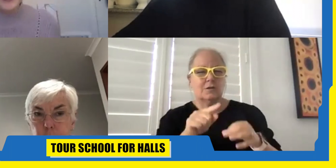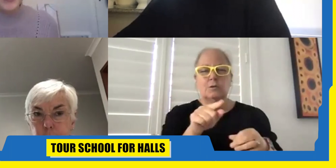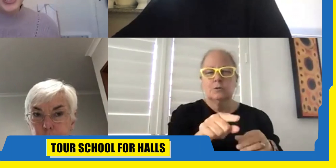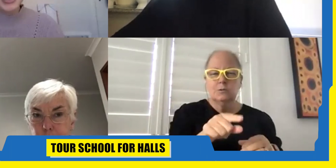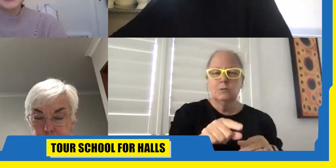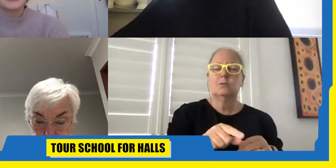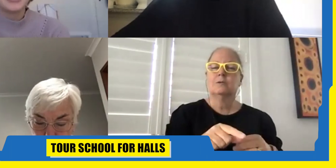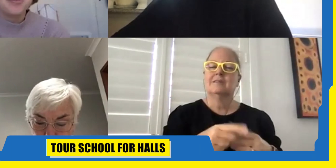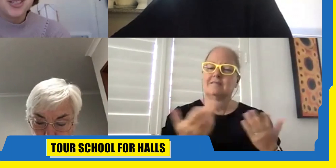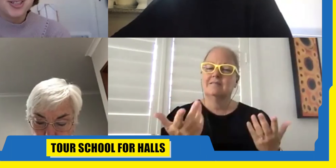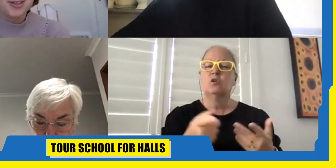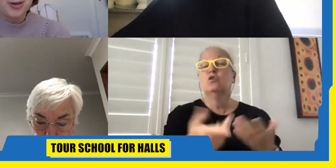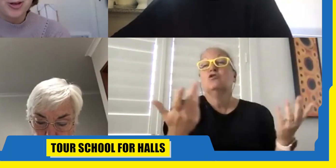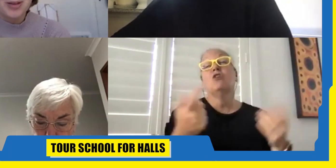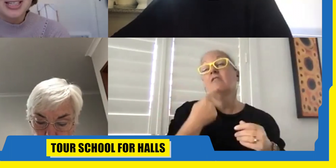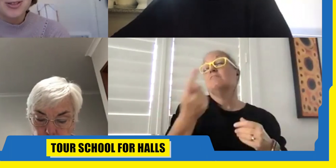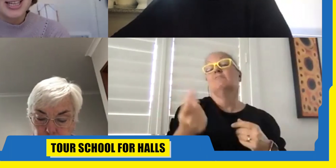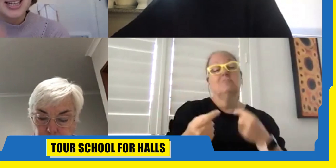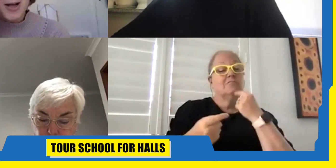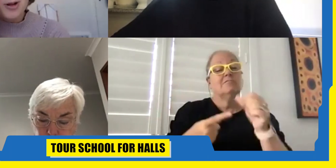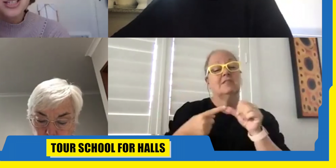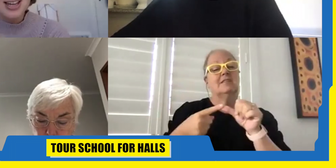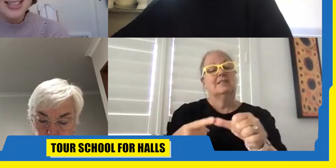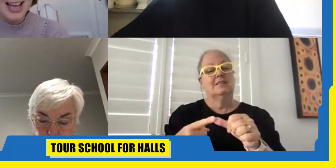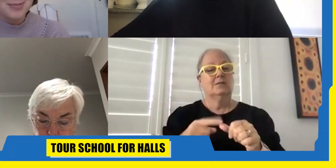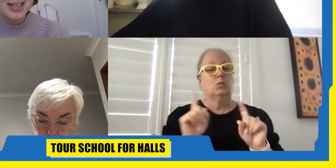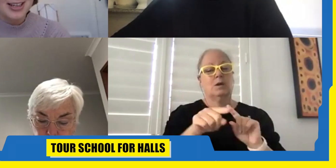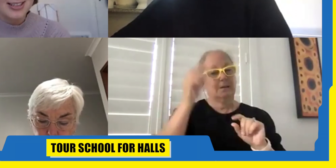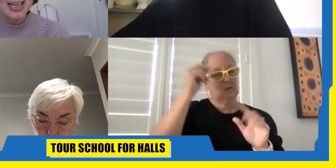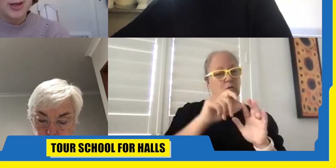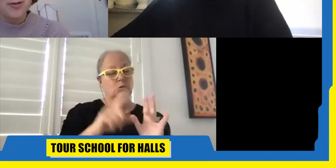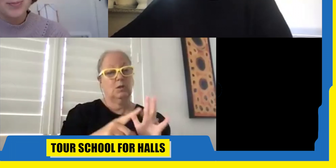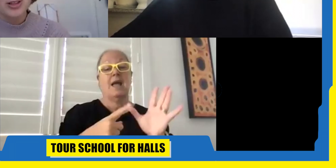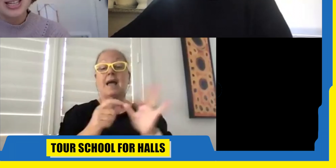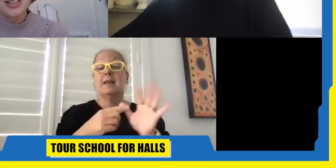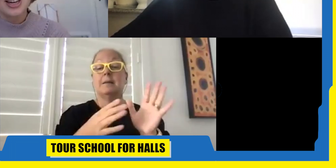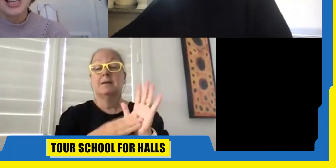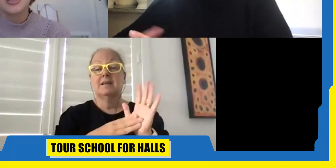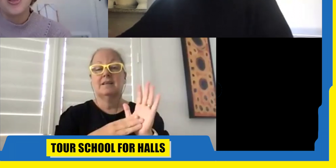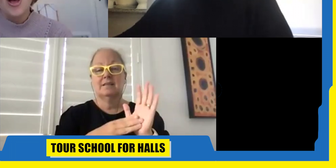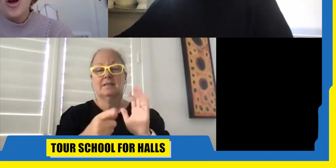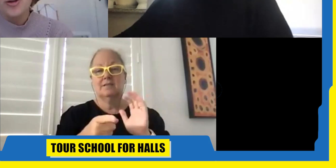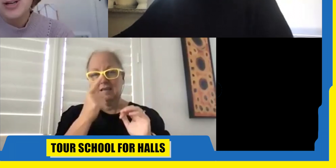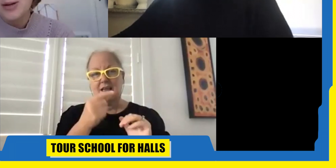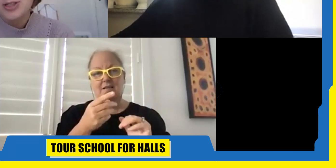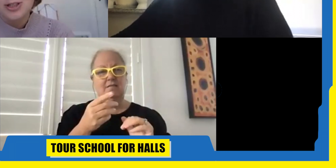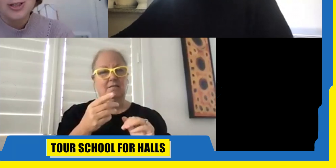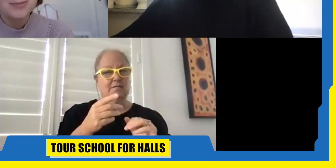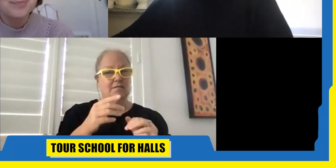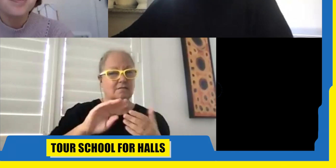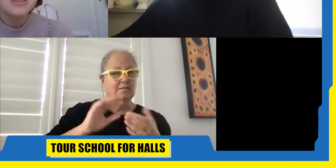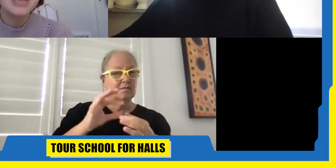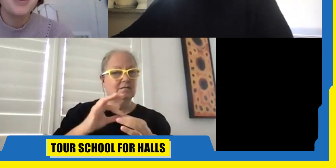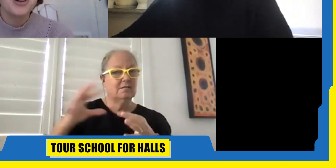out responses to what your committee is doing. I'll just ask Adam to take you off spotlight so that I can open up